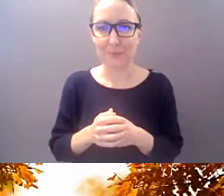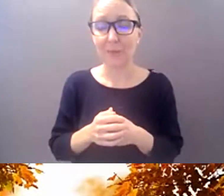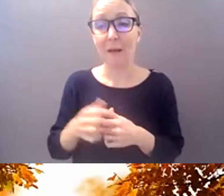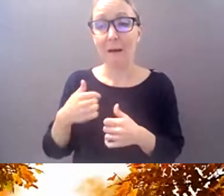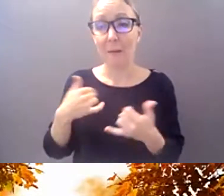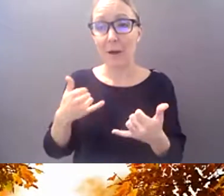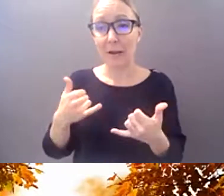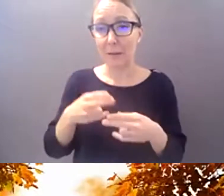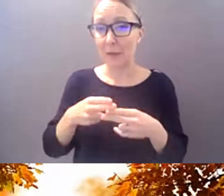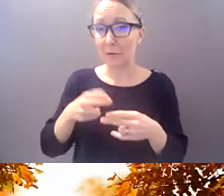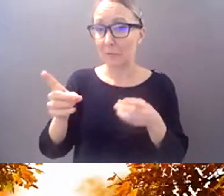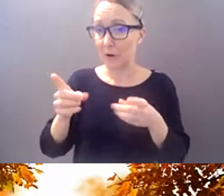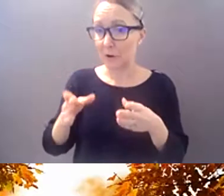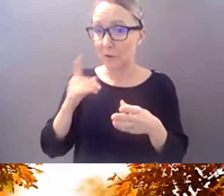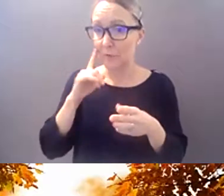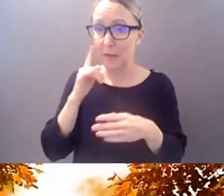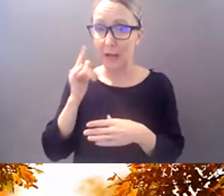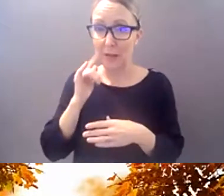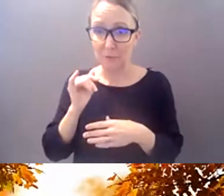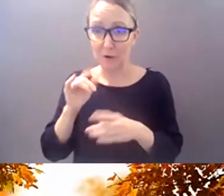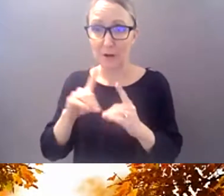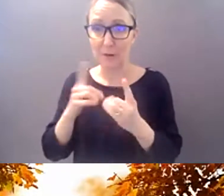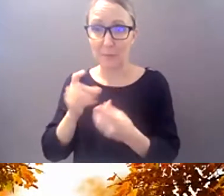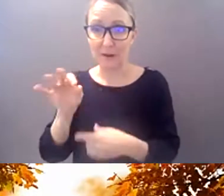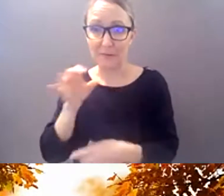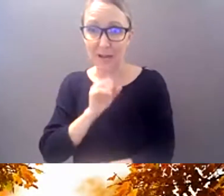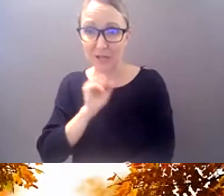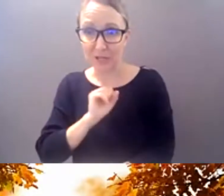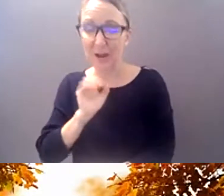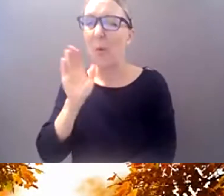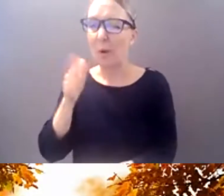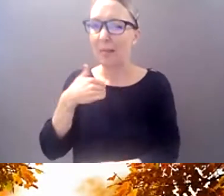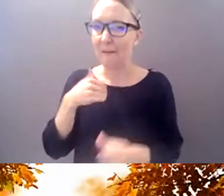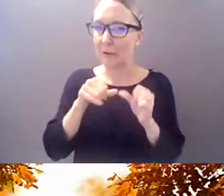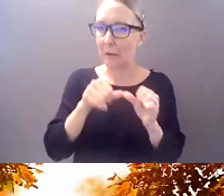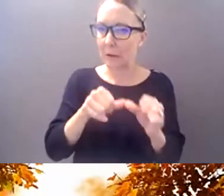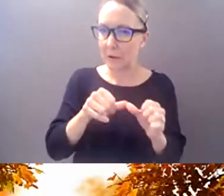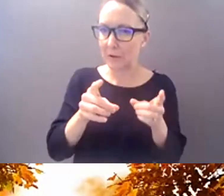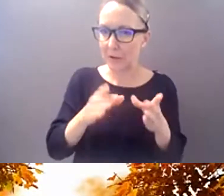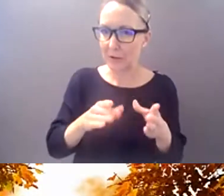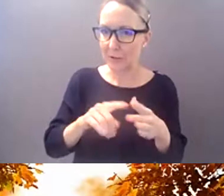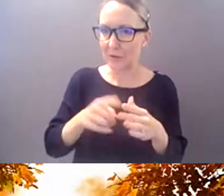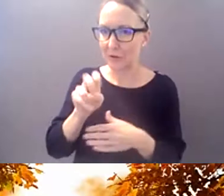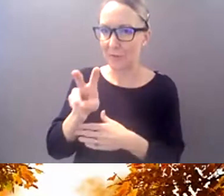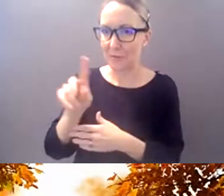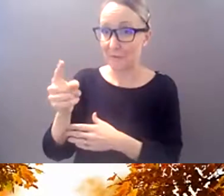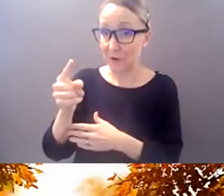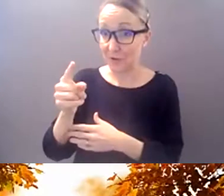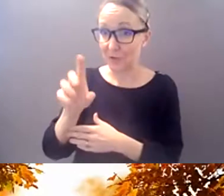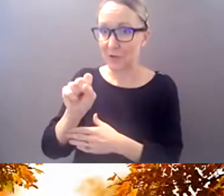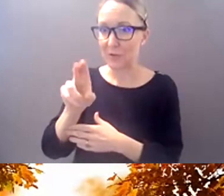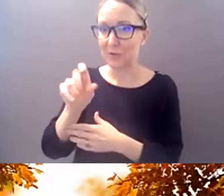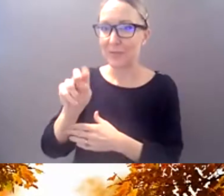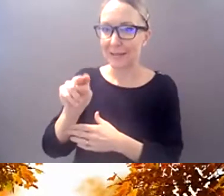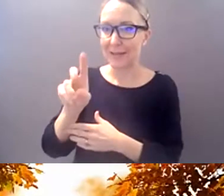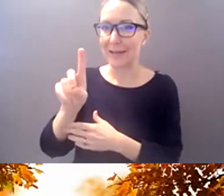interim director of the California Department of Aging. We will have a new director starting November 1st, Susan Damaris, who many of you